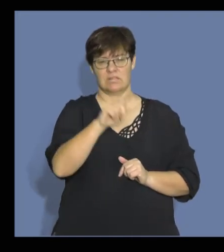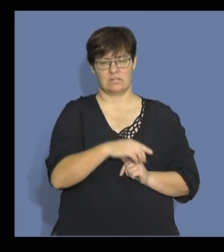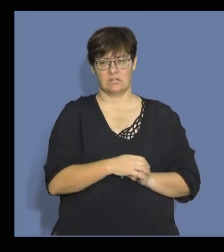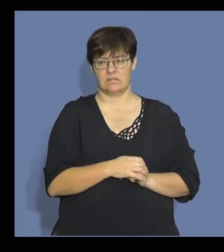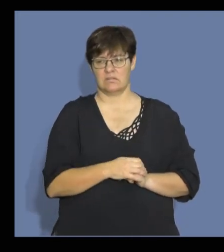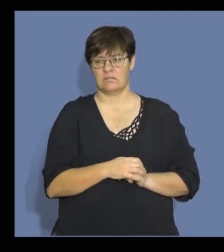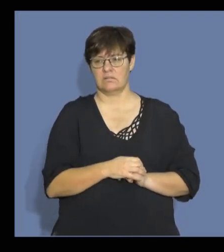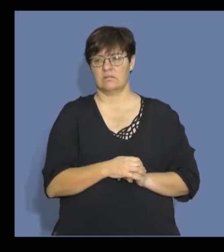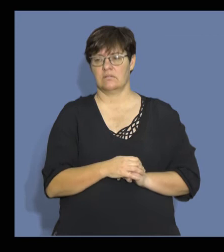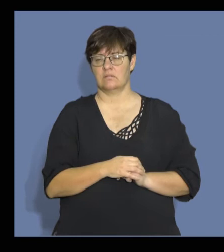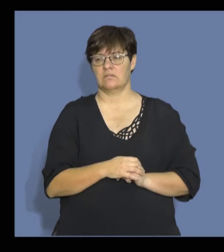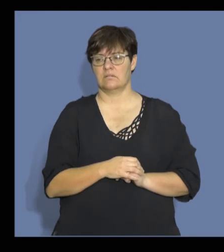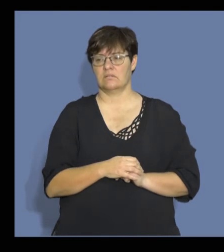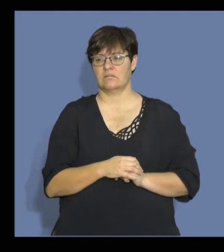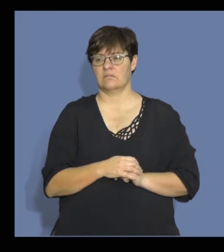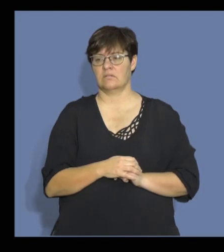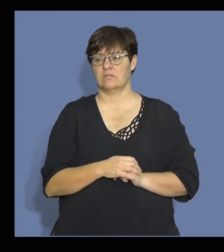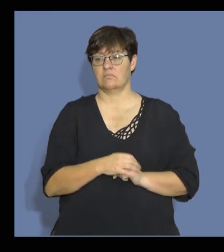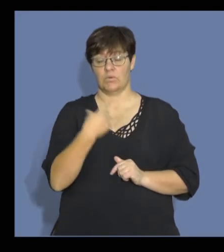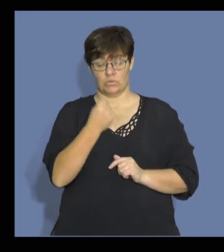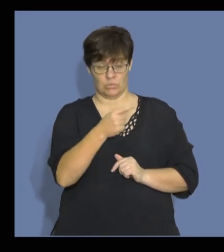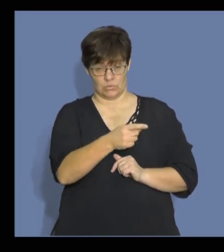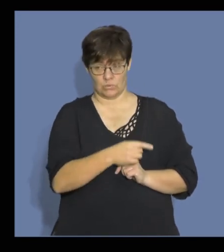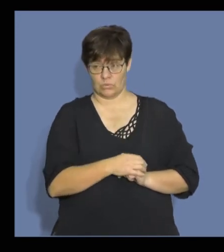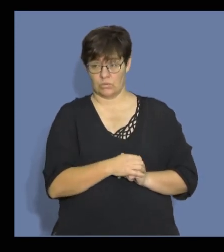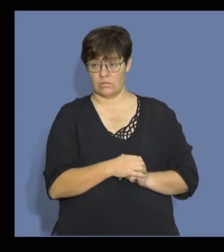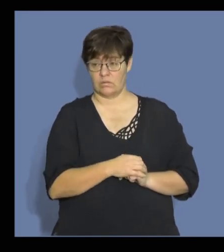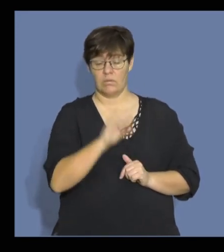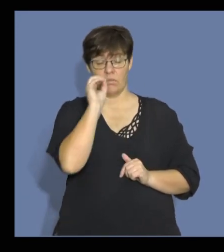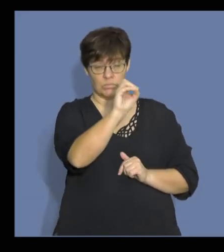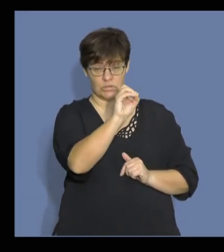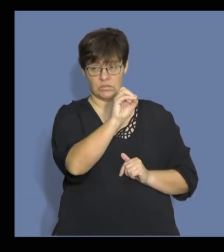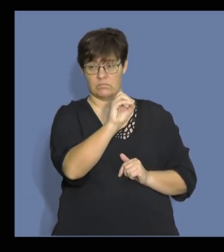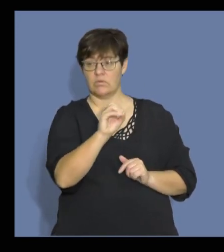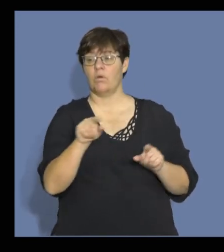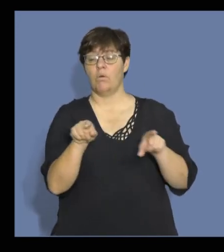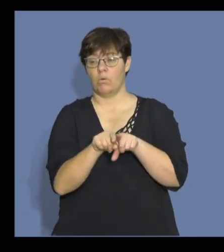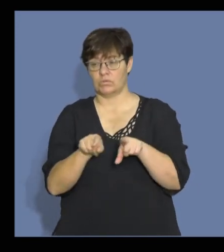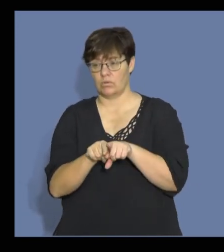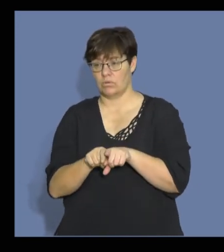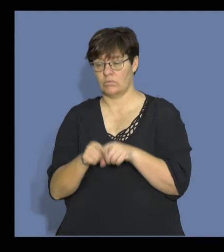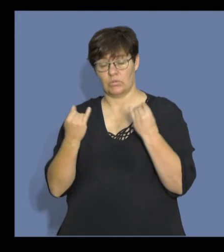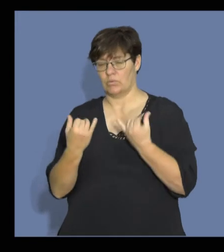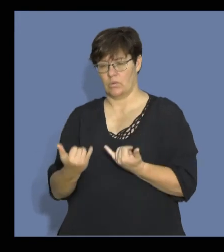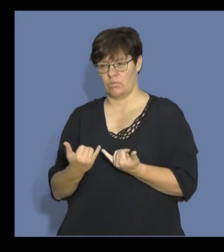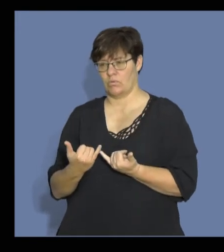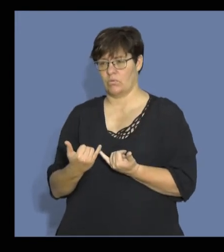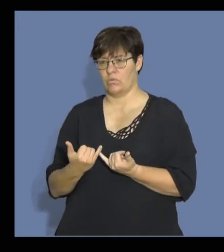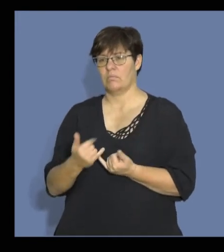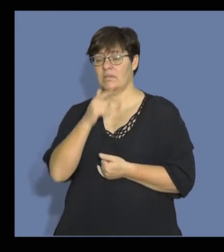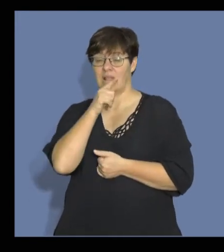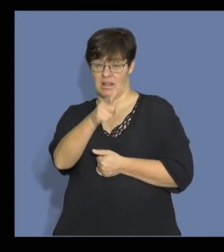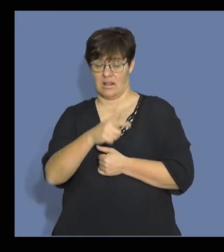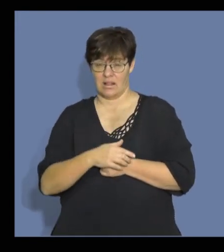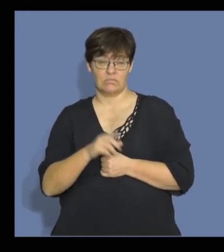is the hypotenuse. If I go and do this, and I put this into my calculator, I also, and I'm not going to do that, but I'm